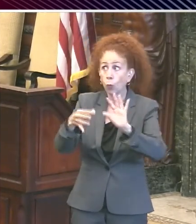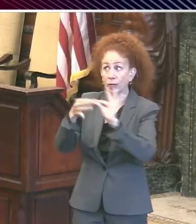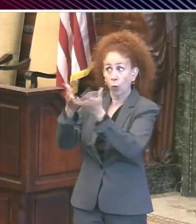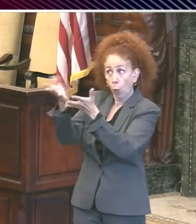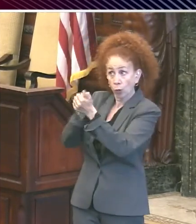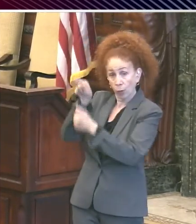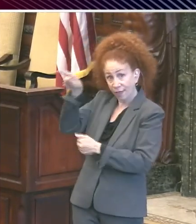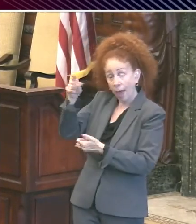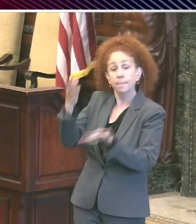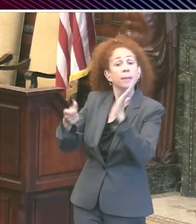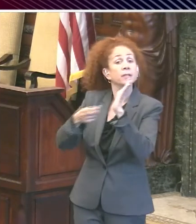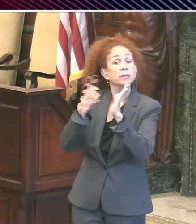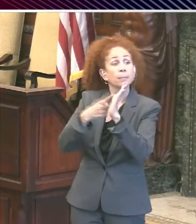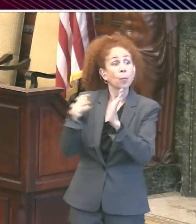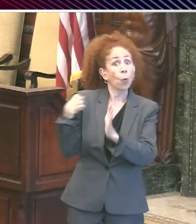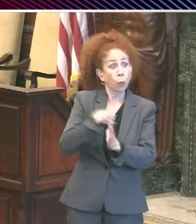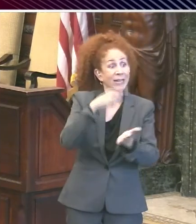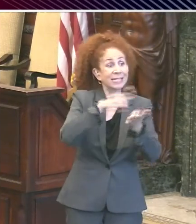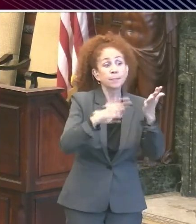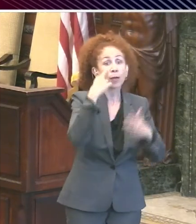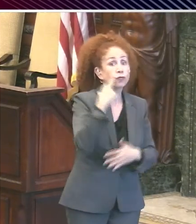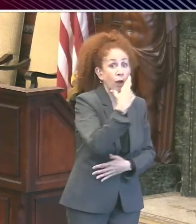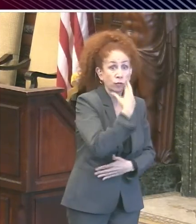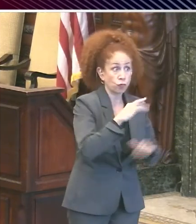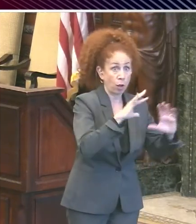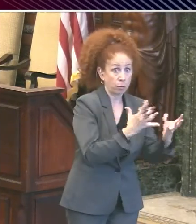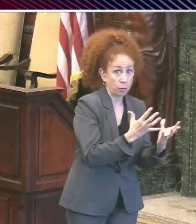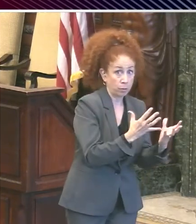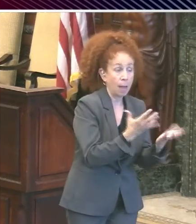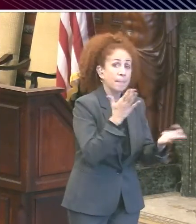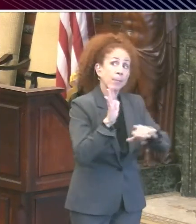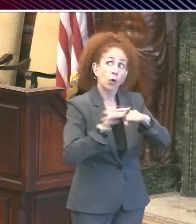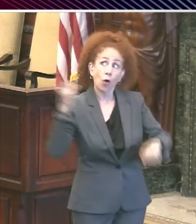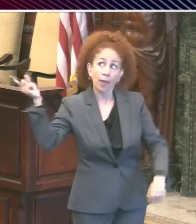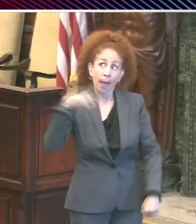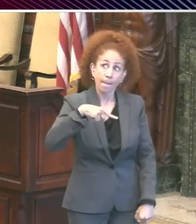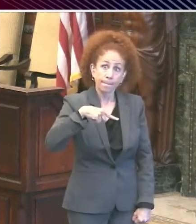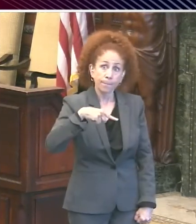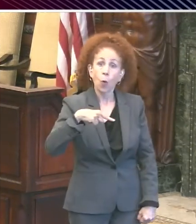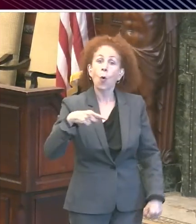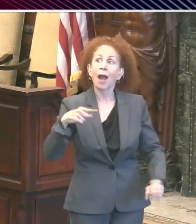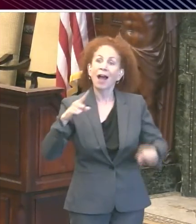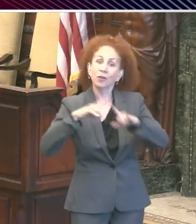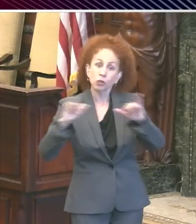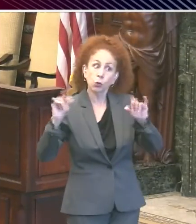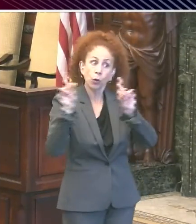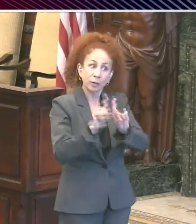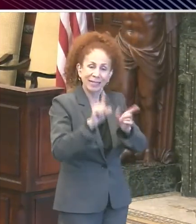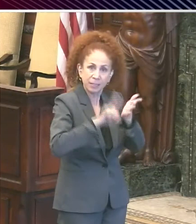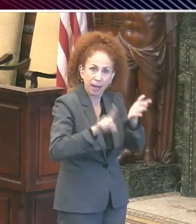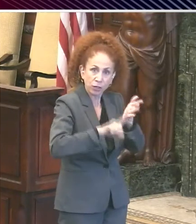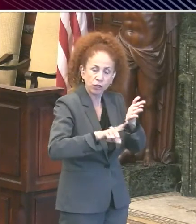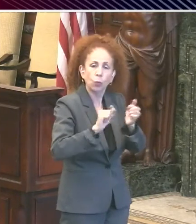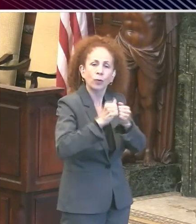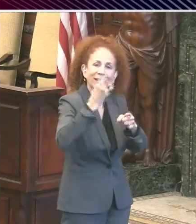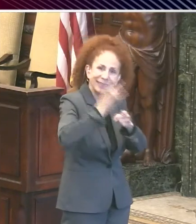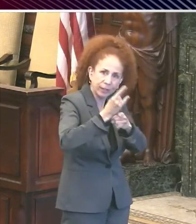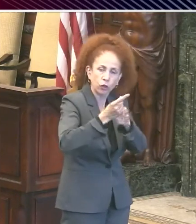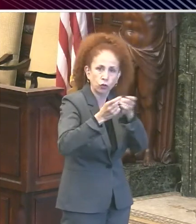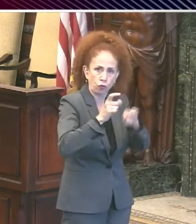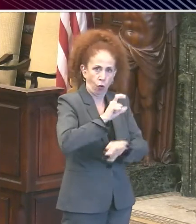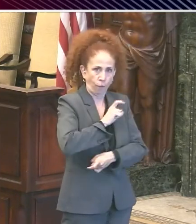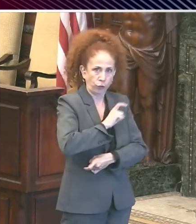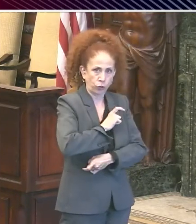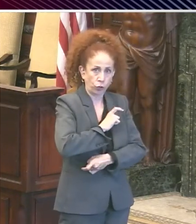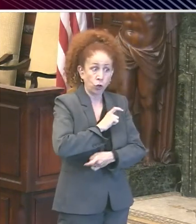them. There may be times when we inspect a restaurant, and we might call them, or we might have a joint inspection with liquor control enforcement officers. So